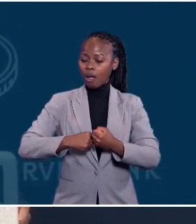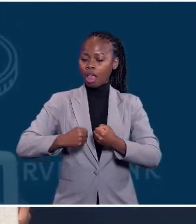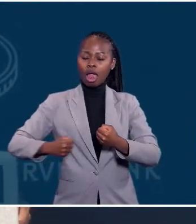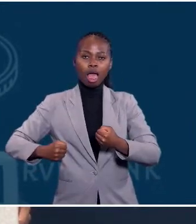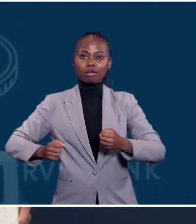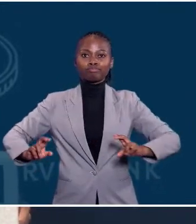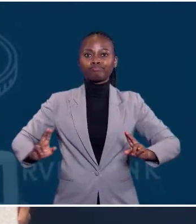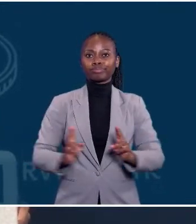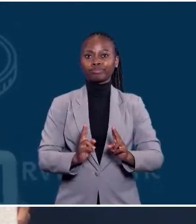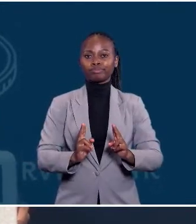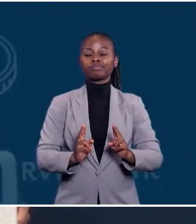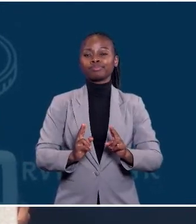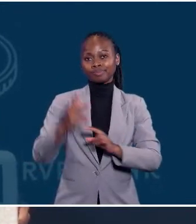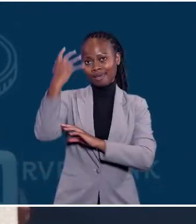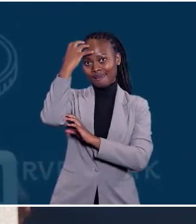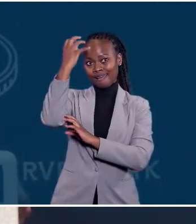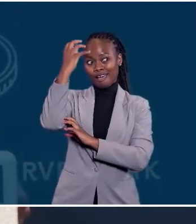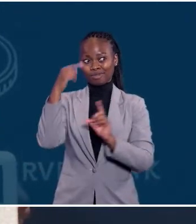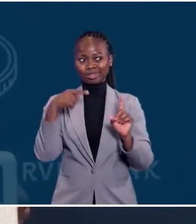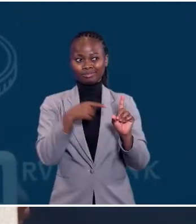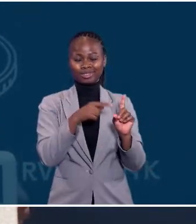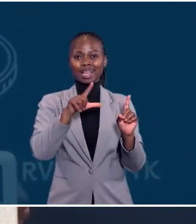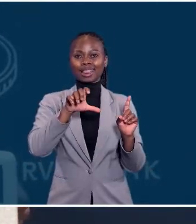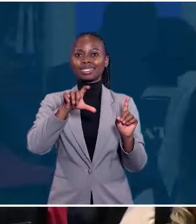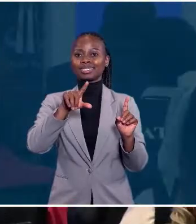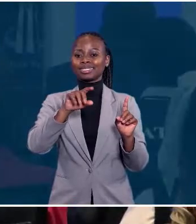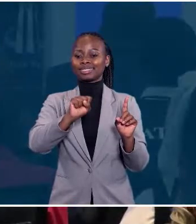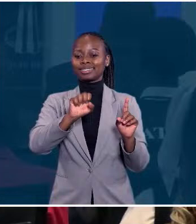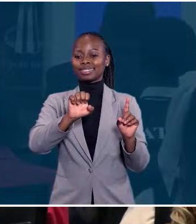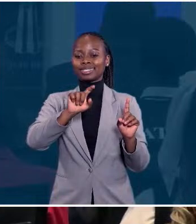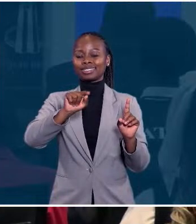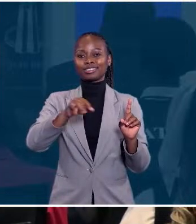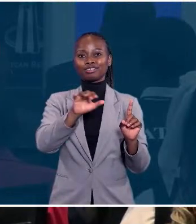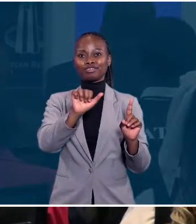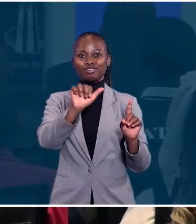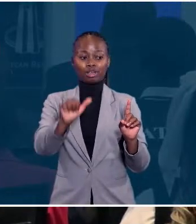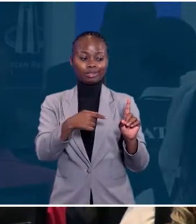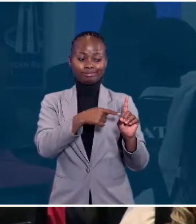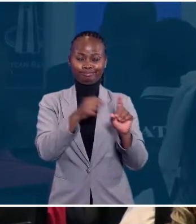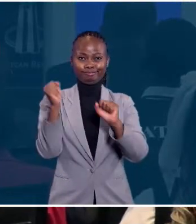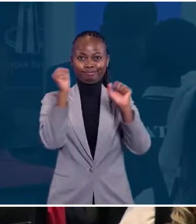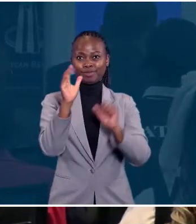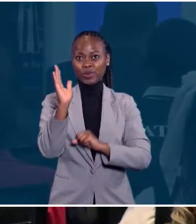Governor of the South African Reserve Bank, Lesetja Kganyago.